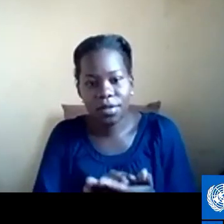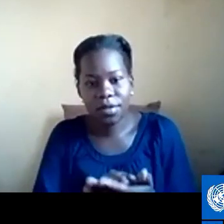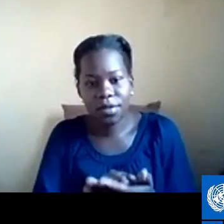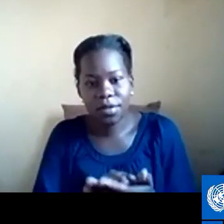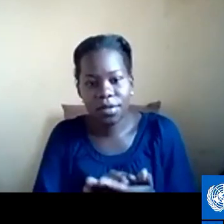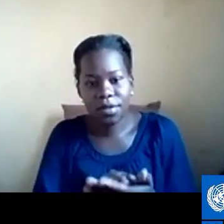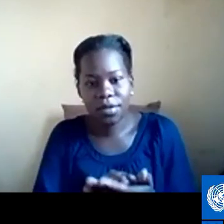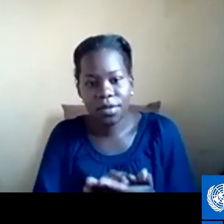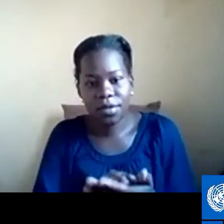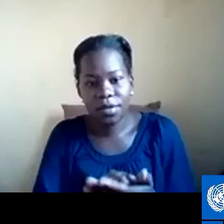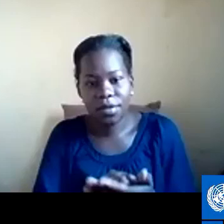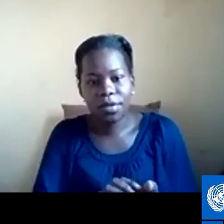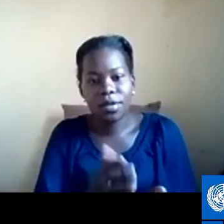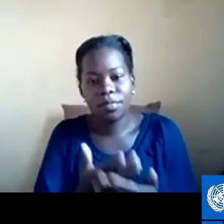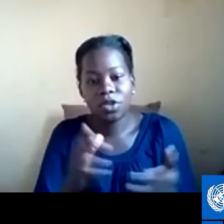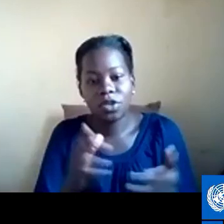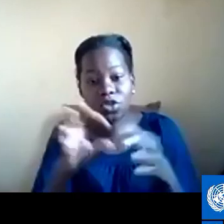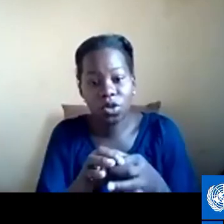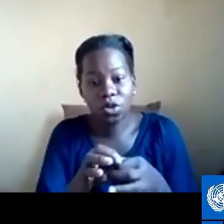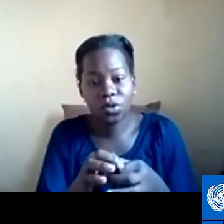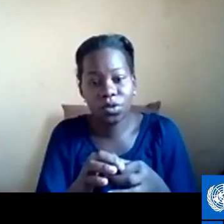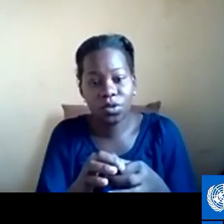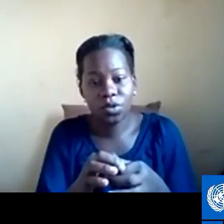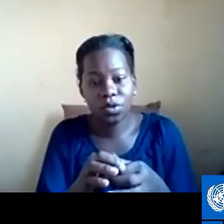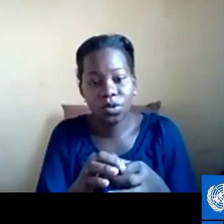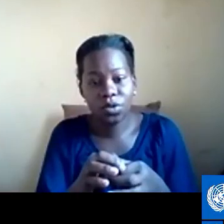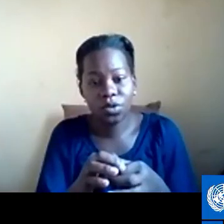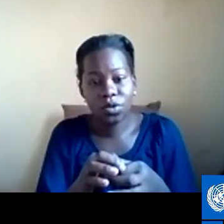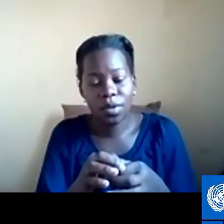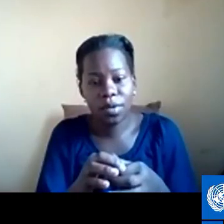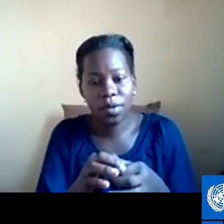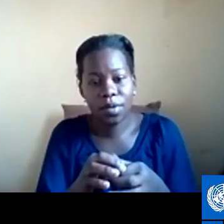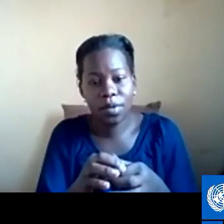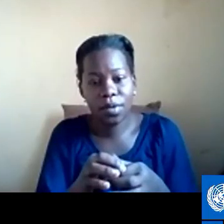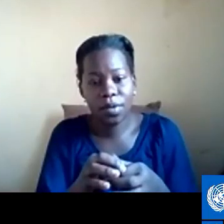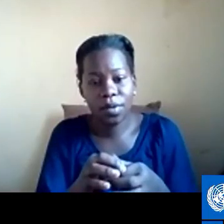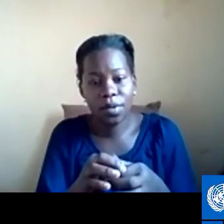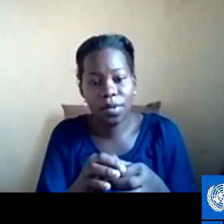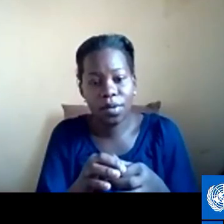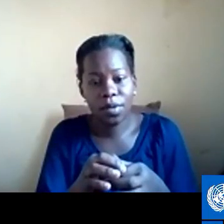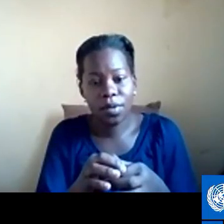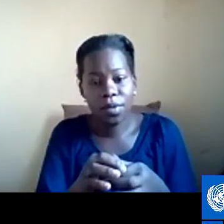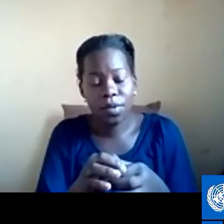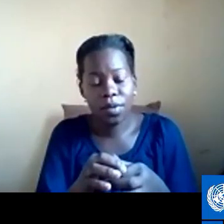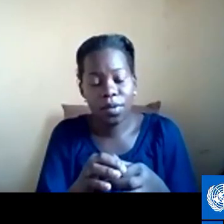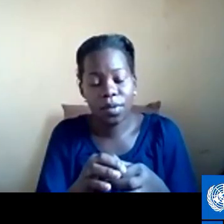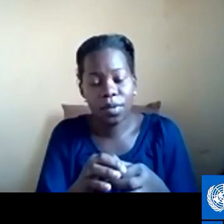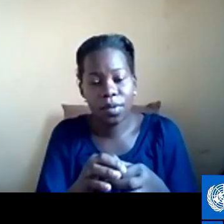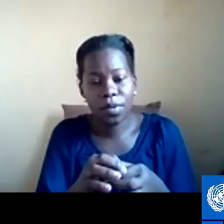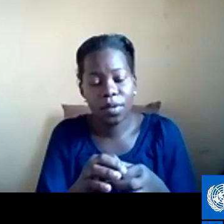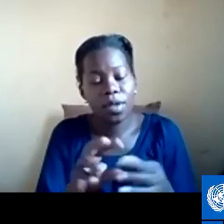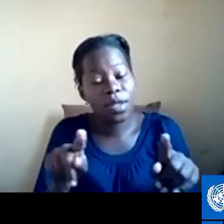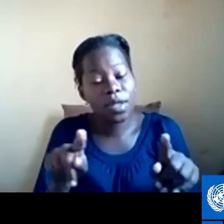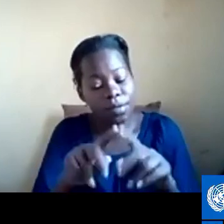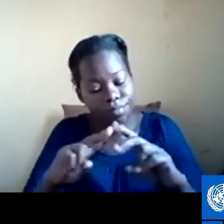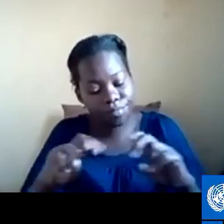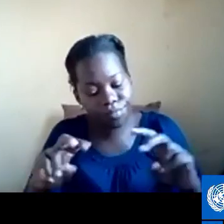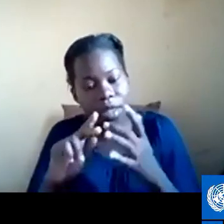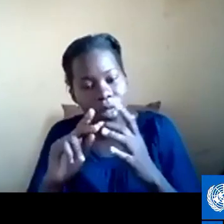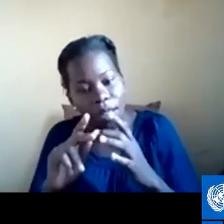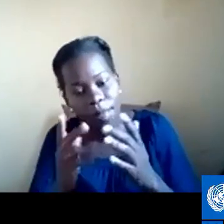meantime, check your emails, check your inboxes, check your spam as well, because some messages have been going into spam. And then we'll look forward to seeing